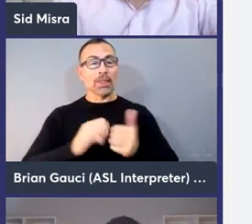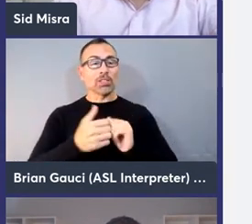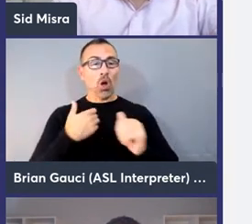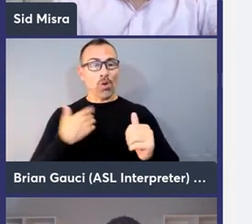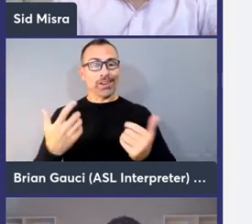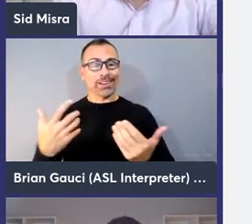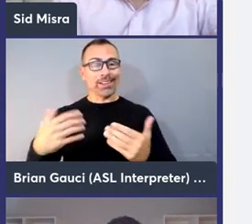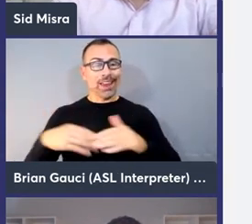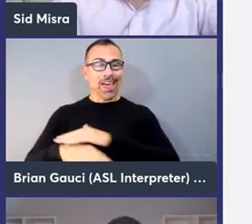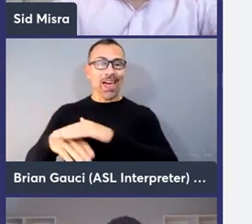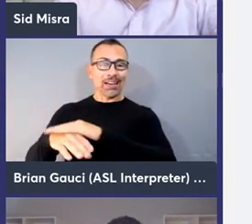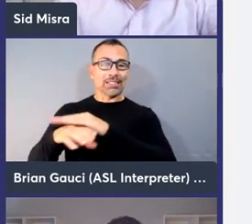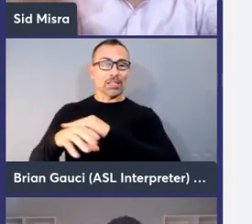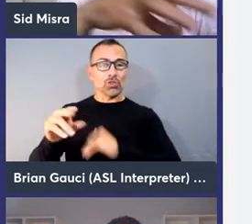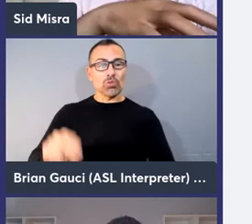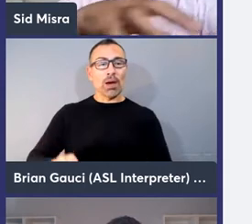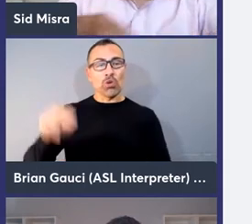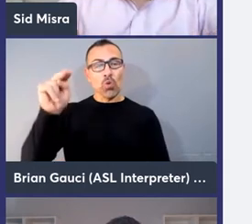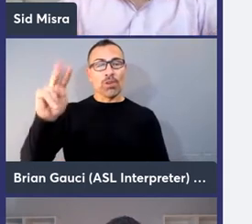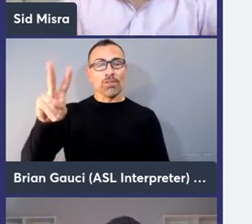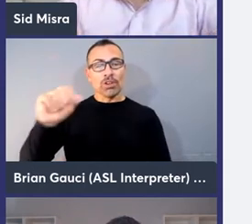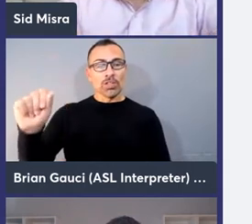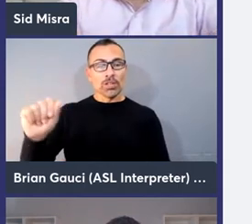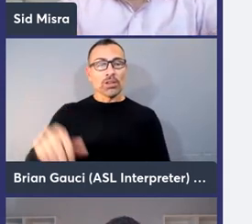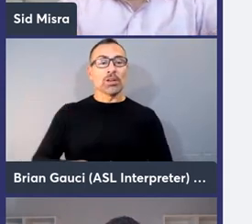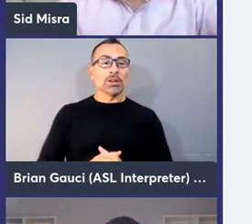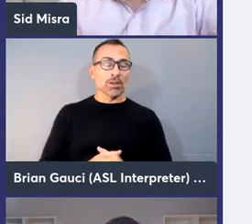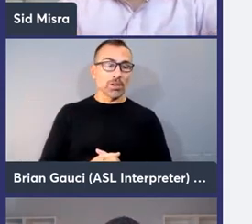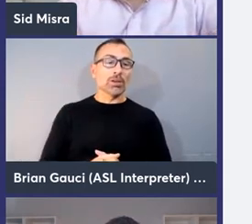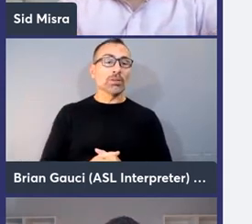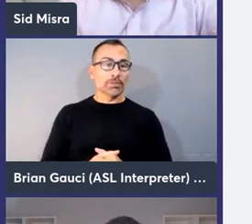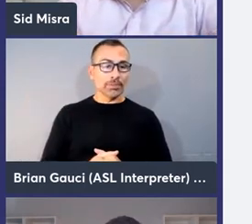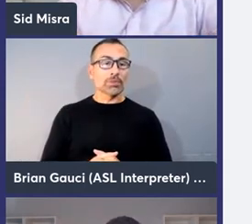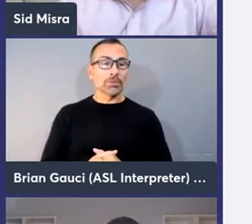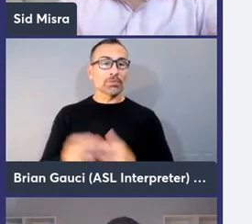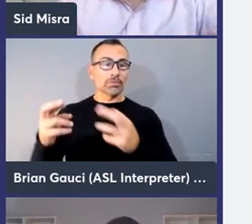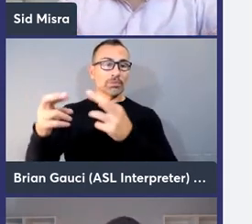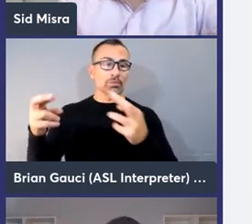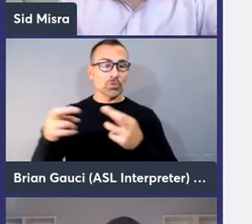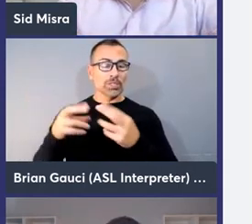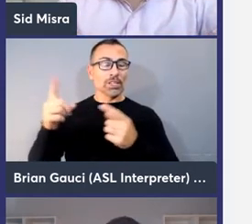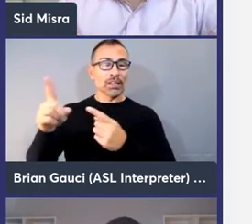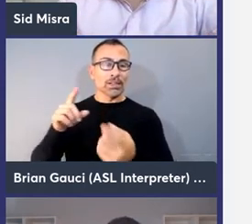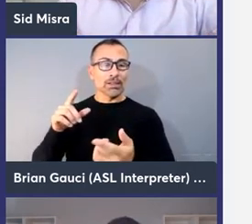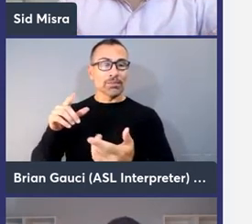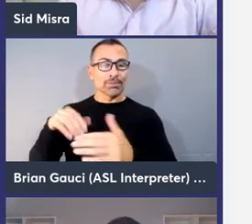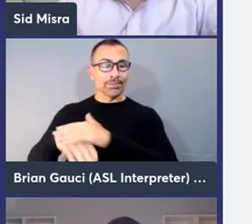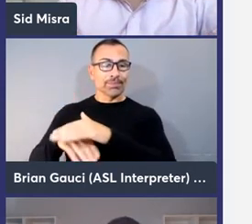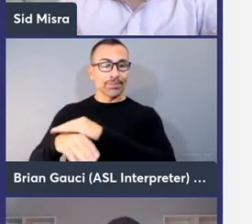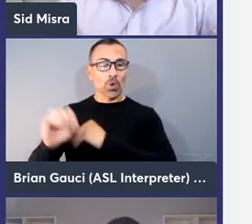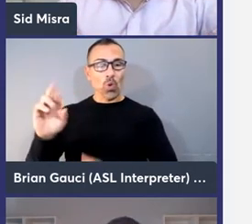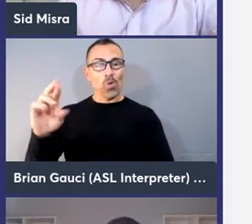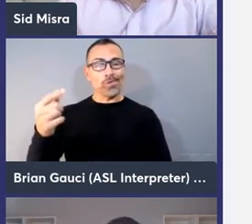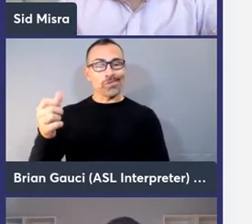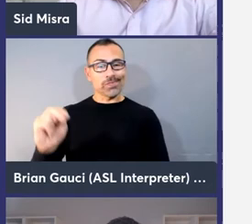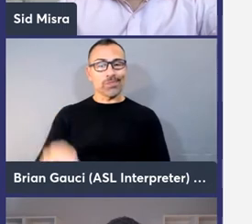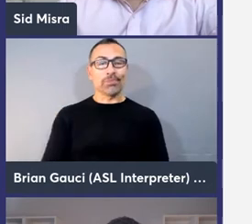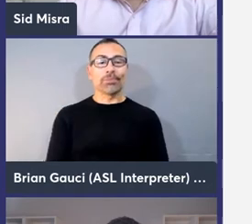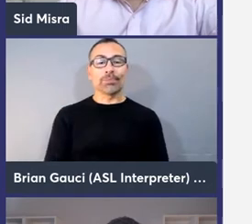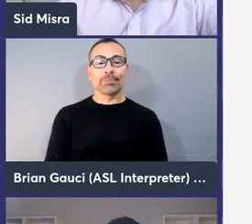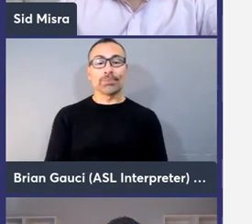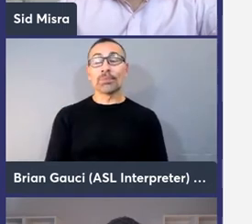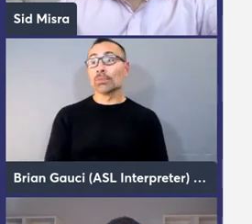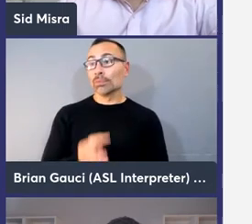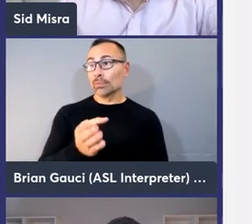Northern Virginia AWS region, I can access the Oregon region. Cool. All right, so here's a summary of what we're